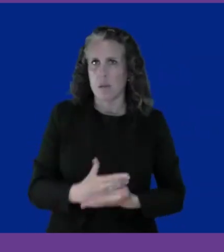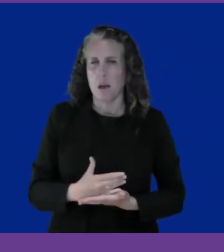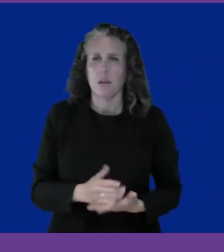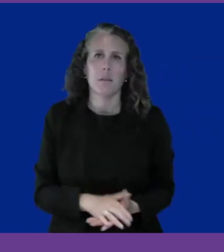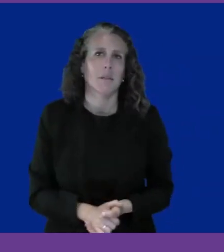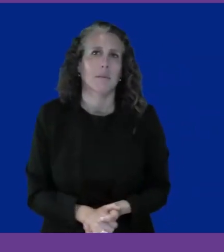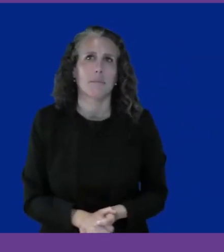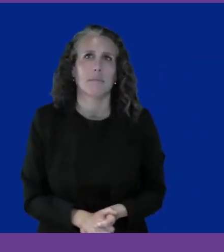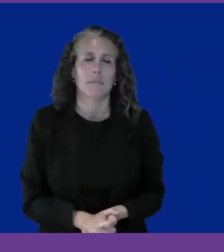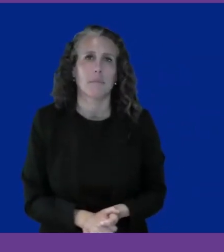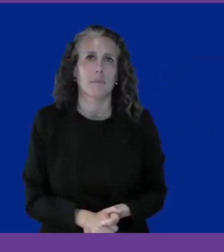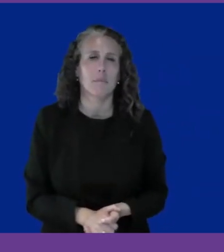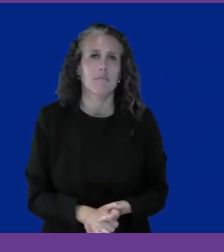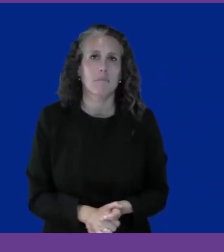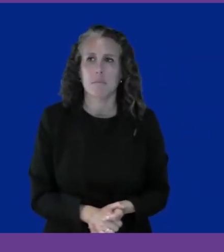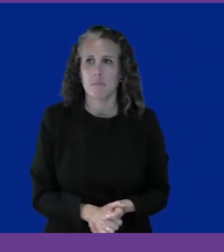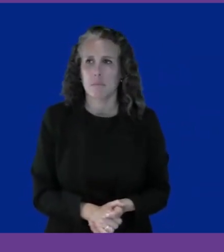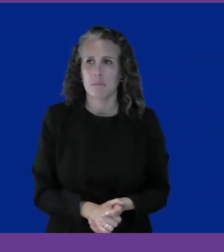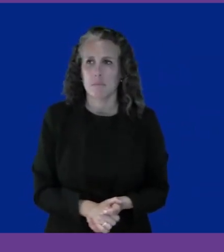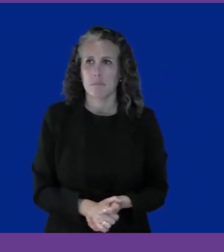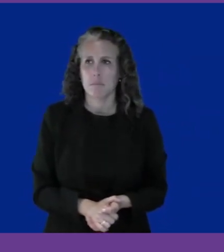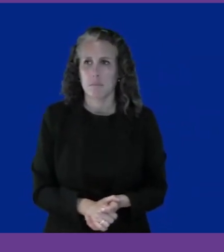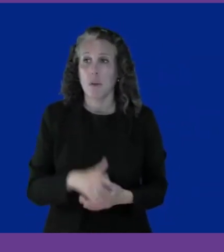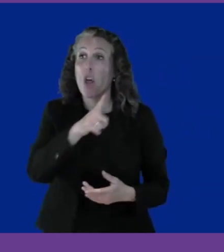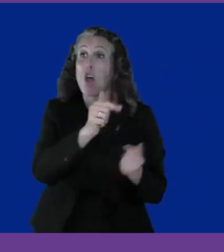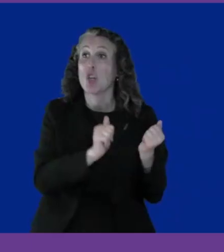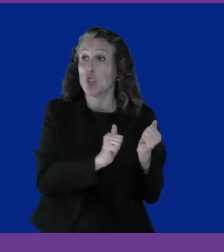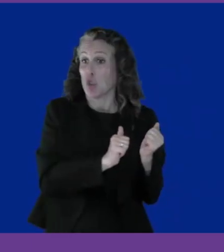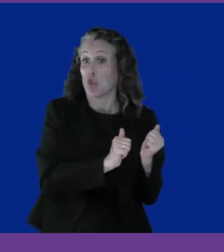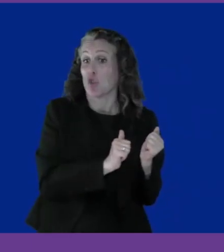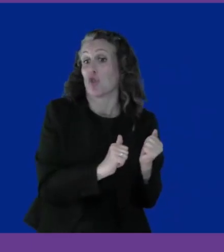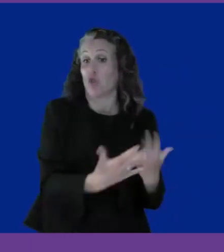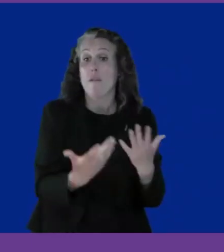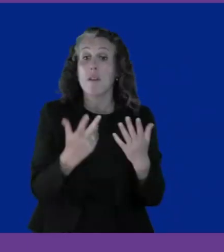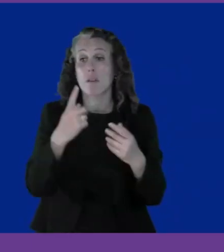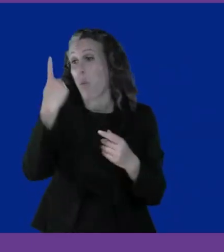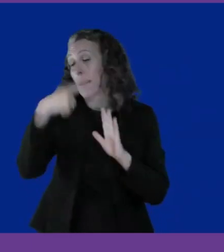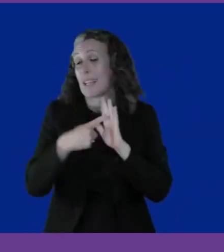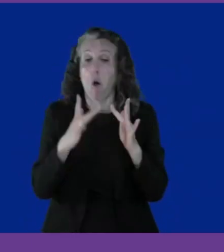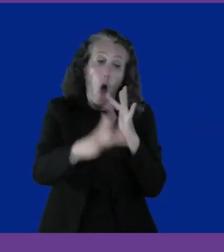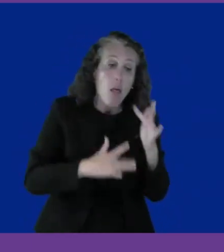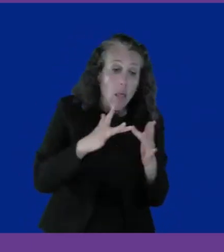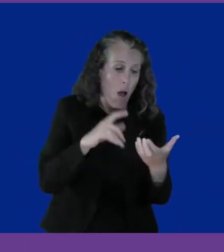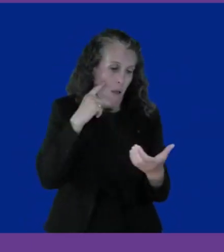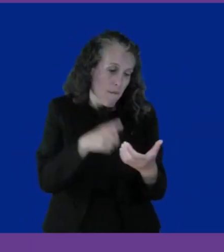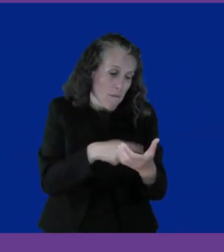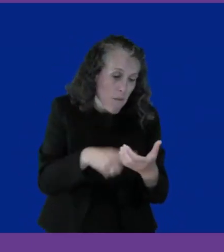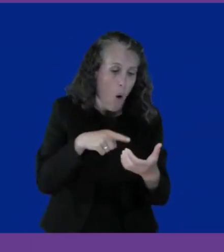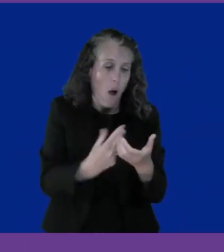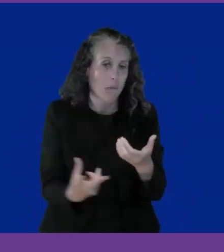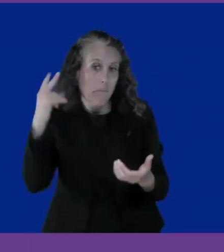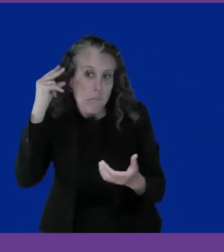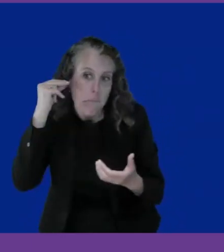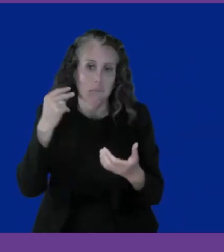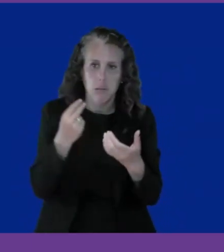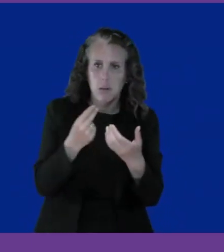robustness, in the sense that you can have the services that you are getting online in your computer, in your device, in your screen reader. And